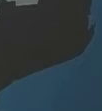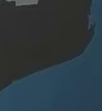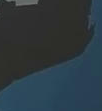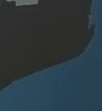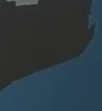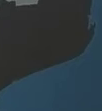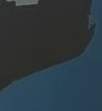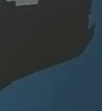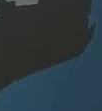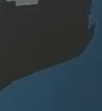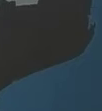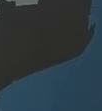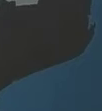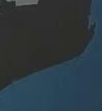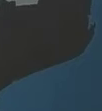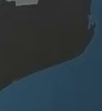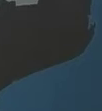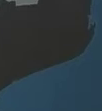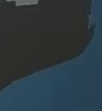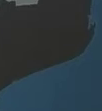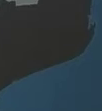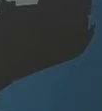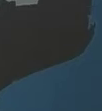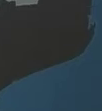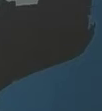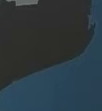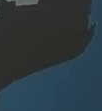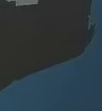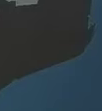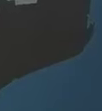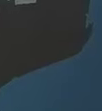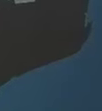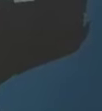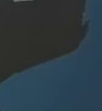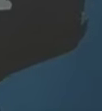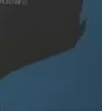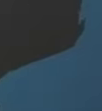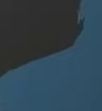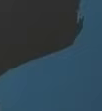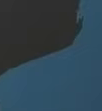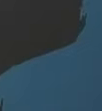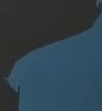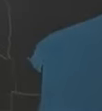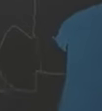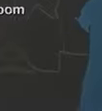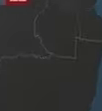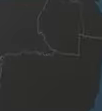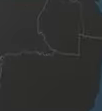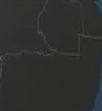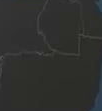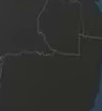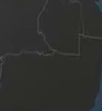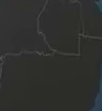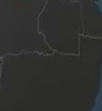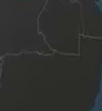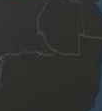climbing into the low 30s for some places. In Limpopo, a couple of isolated thundershowers could reach Thabazimbi toward evening as well,